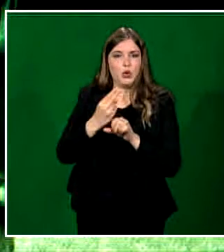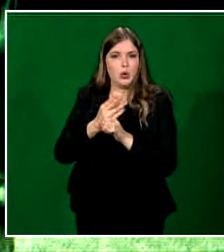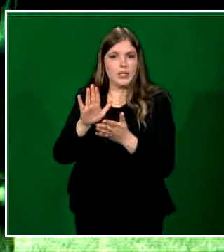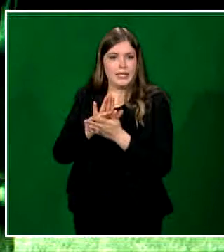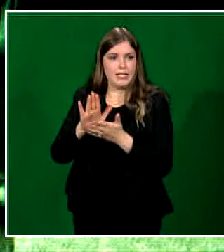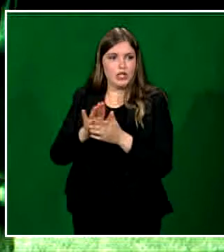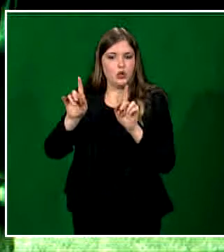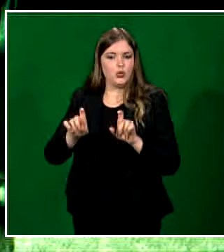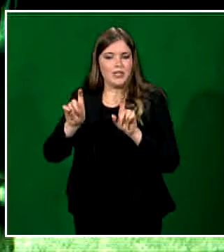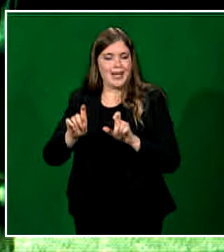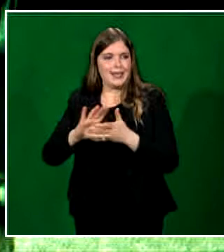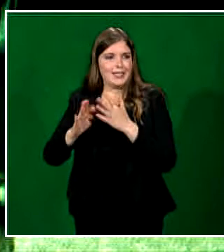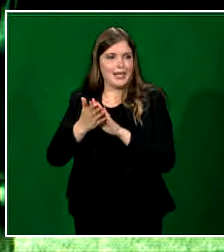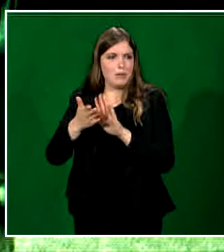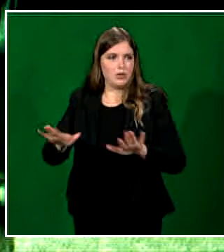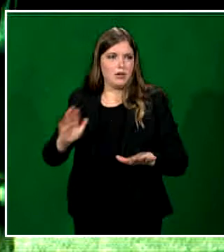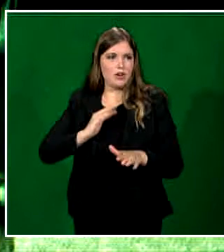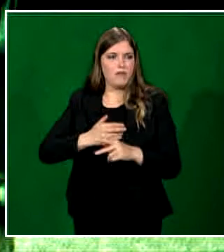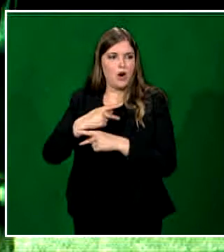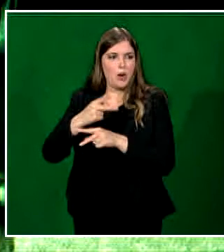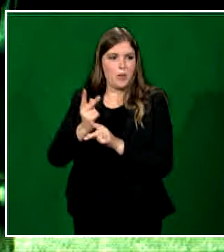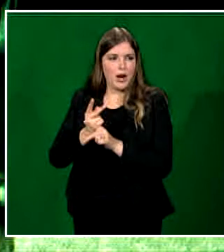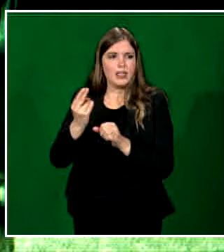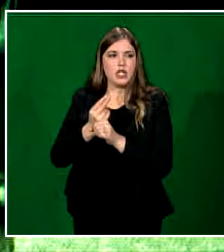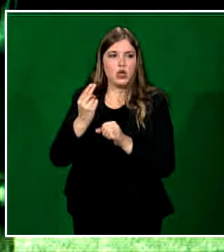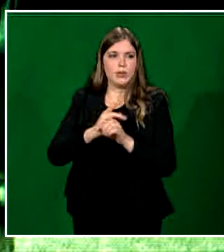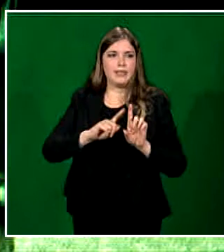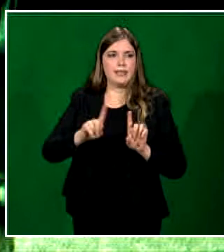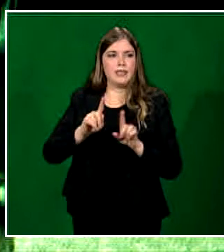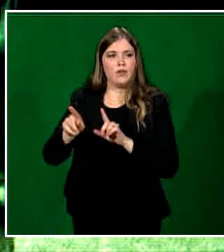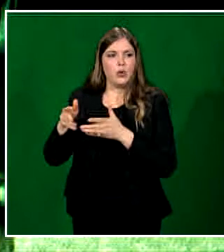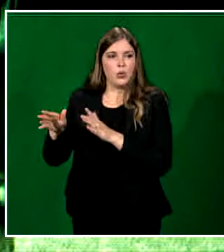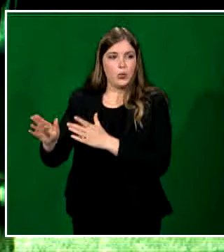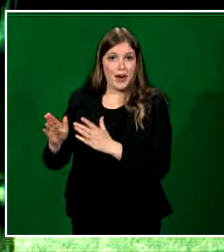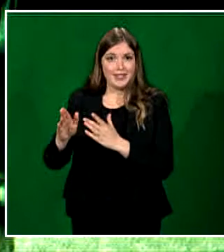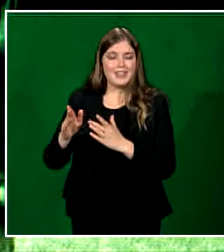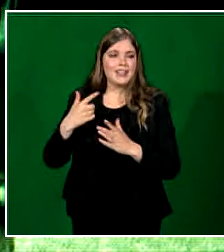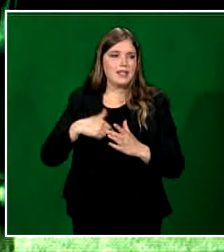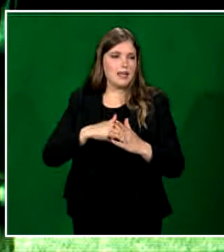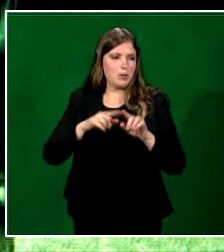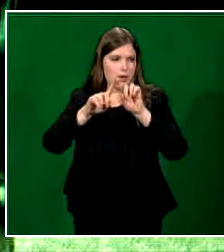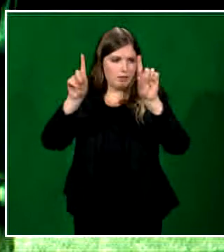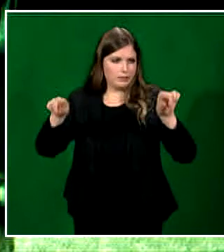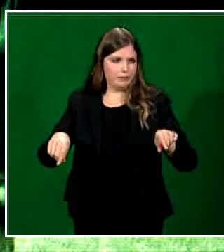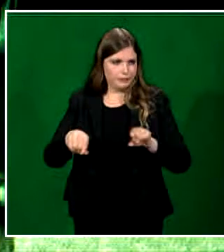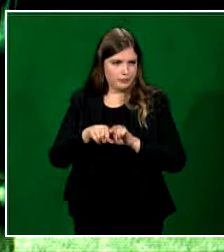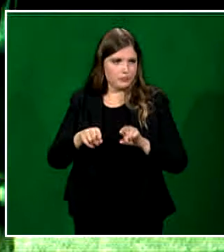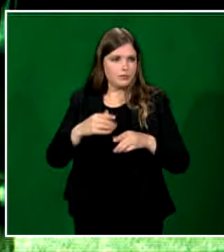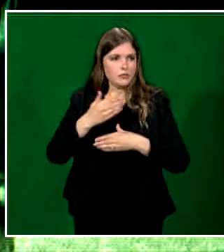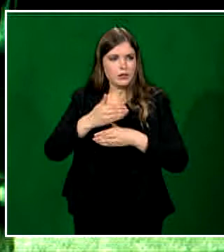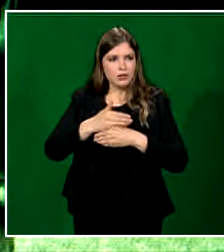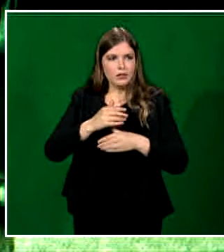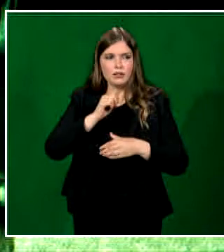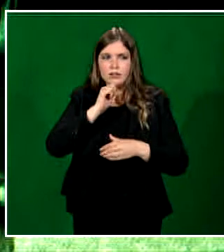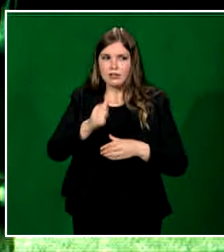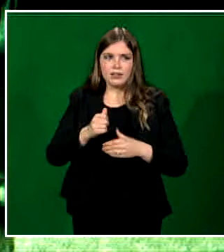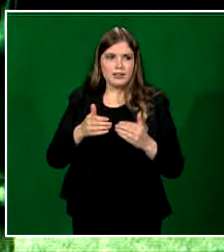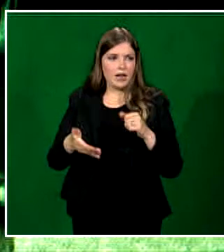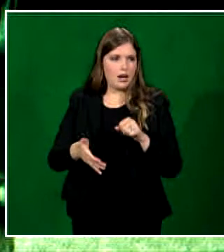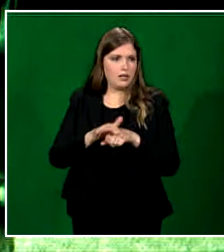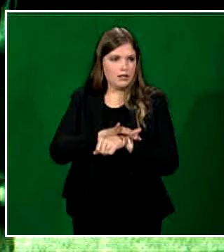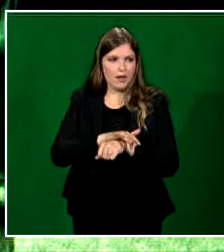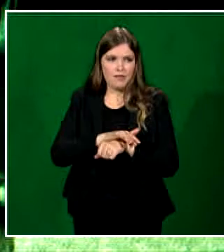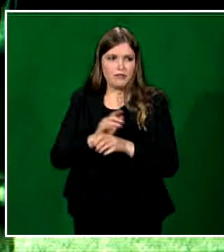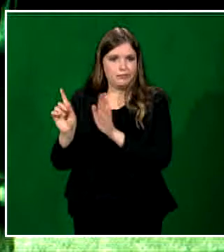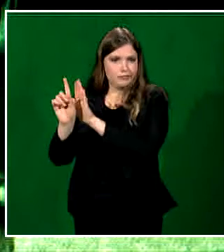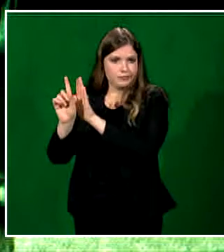compostability of our product using different methods: the rectangular windrow, the inverse composting method, and aerated static pile, to assess which method